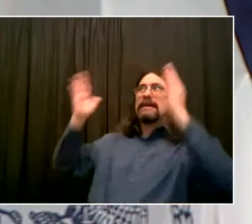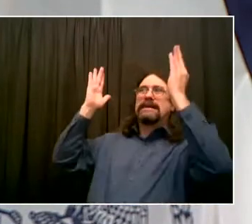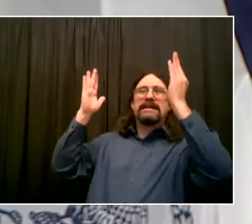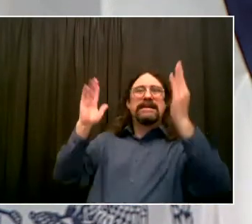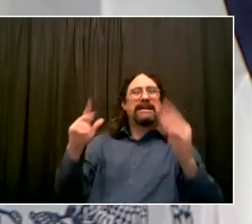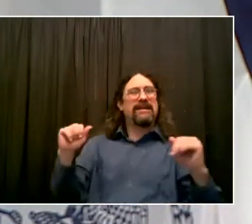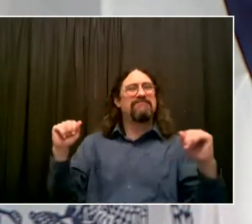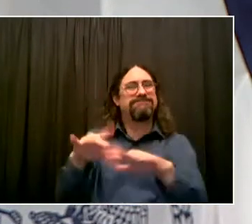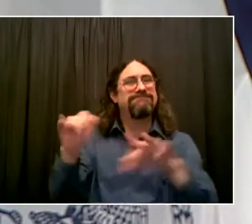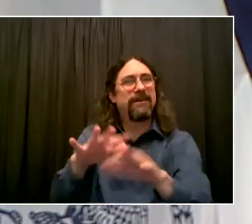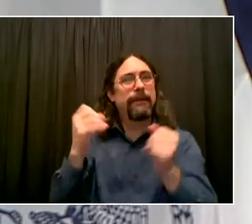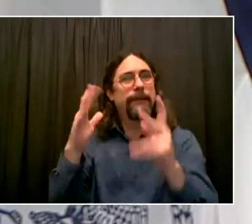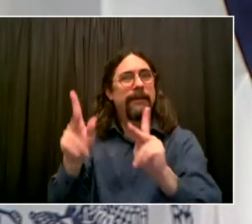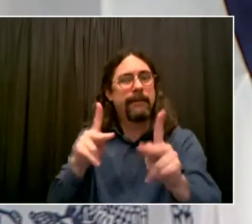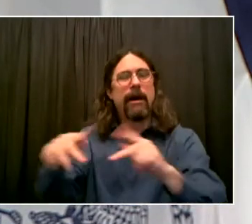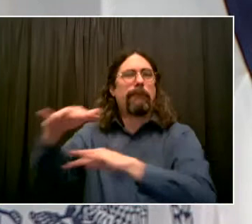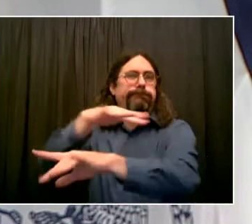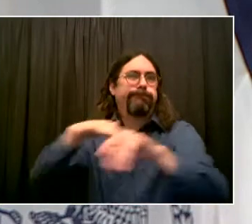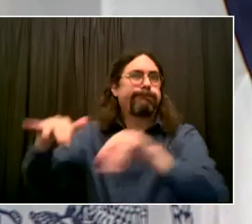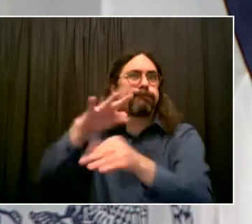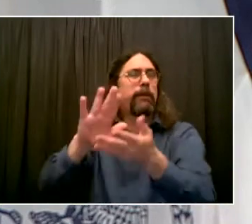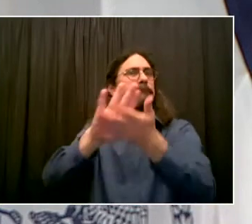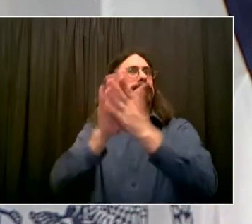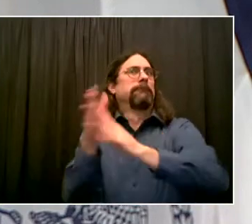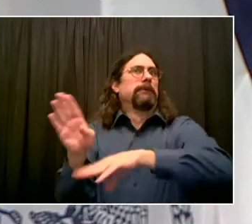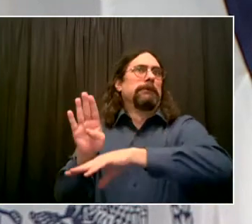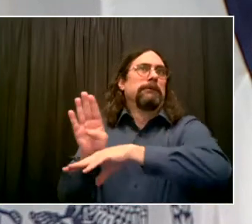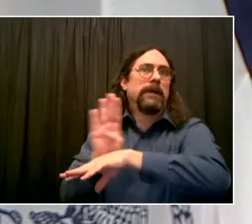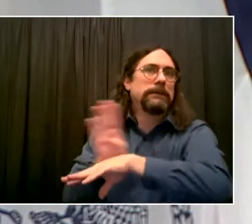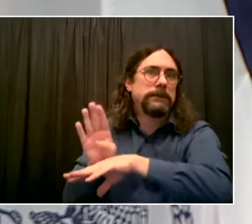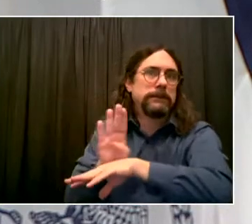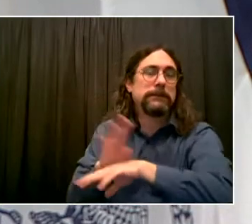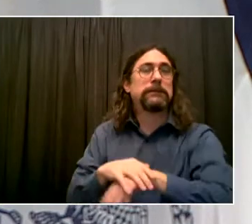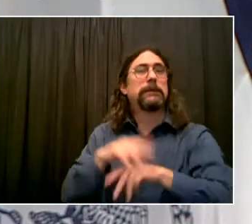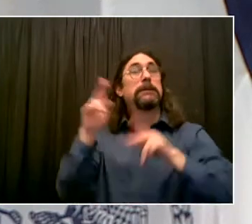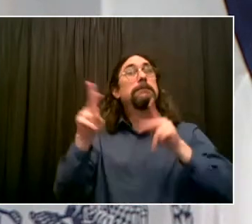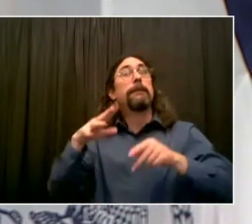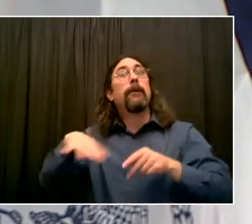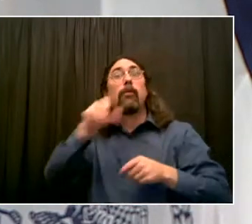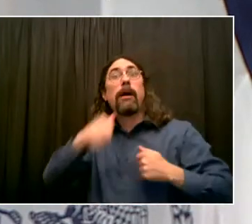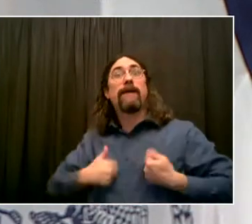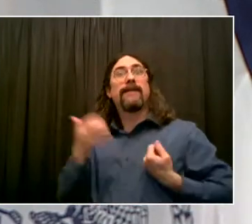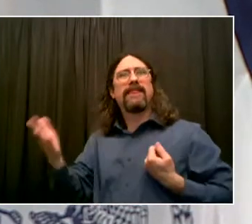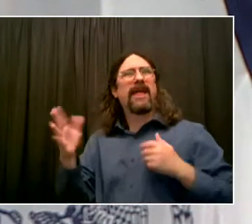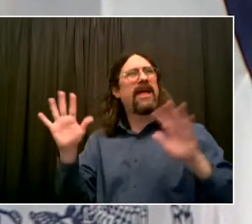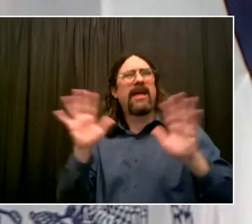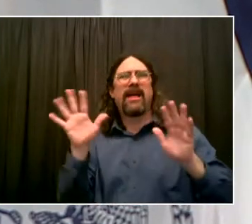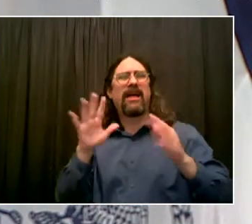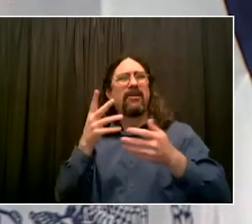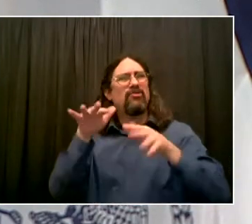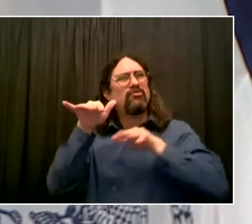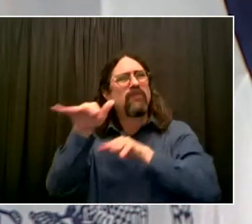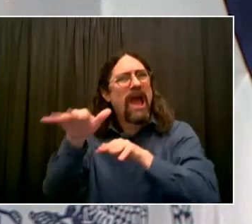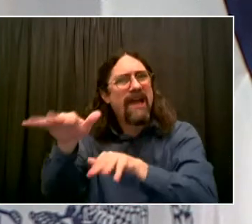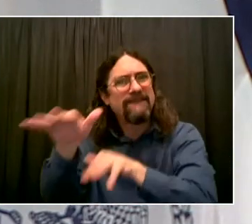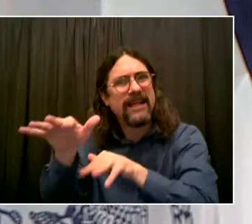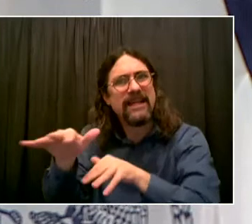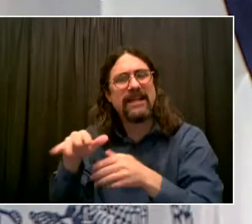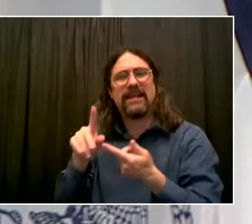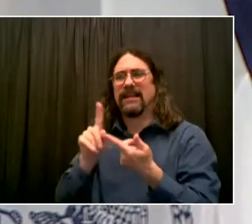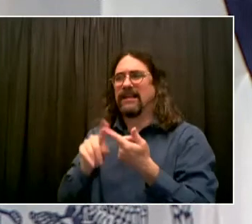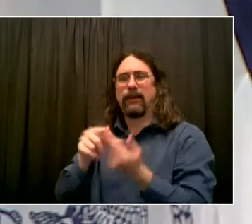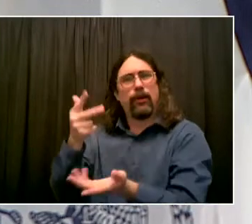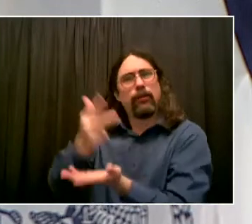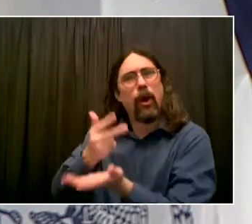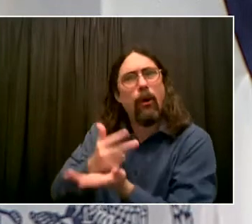This is not the only area where we have to take special care. I am really concerned as the new laws have